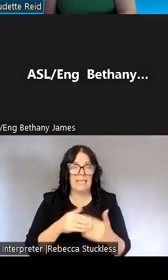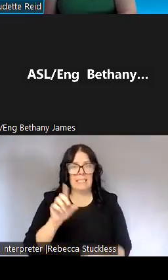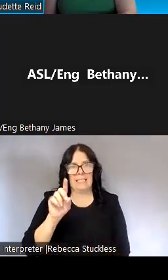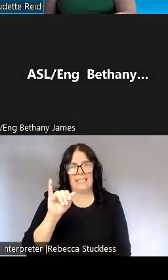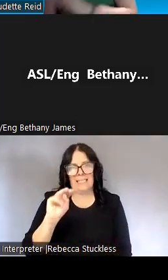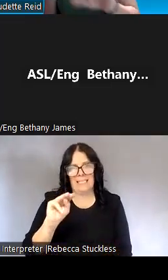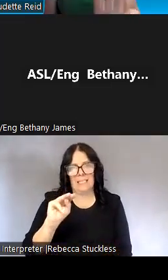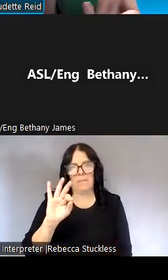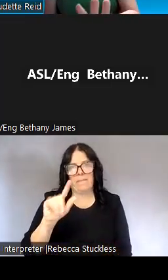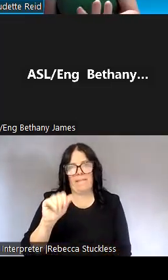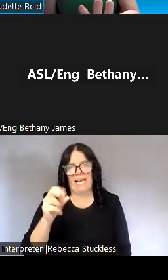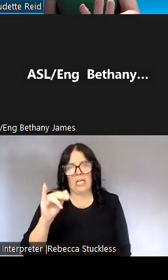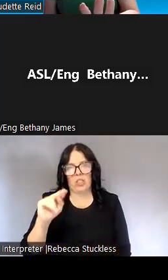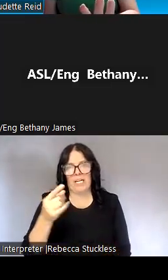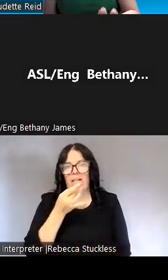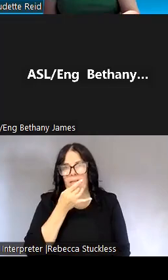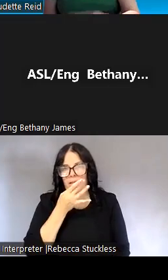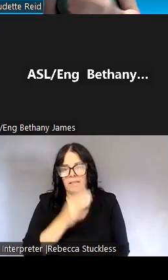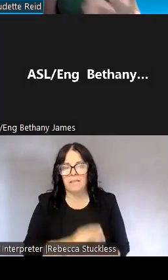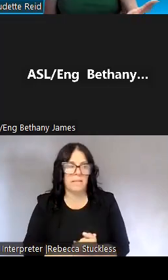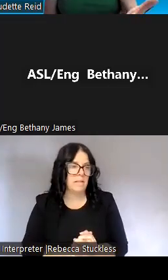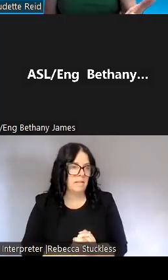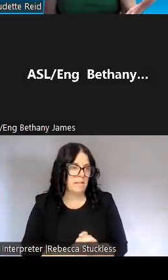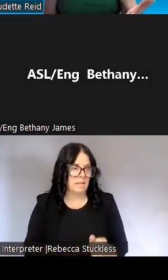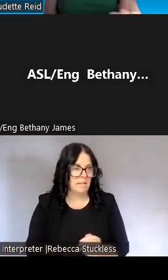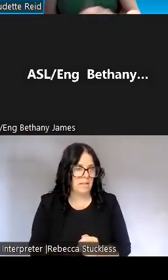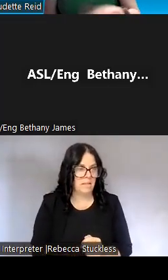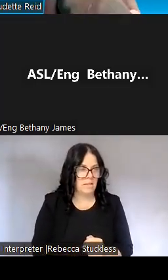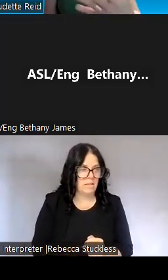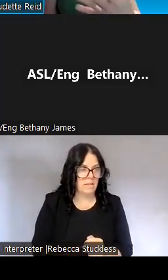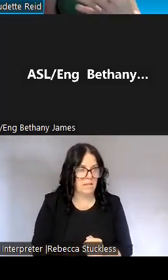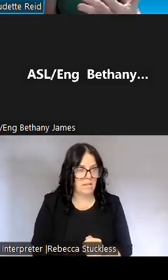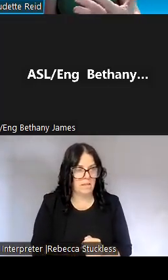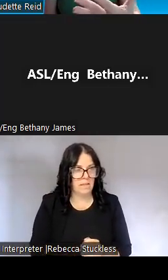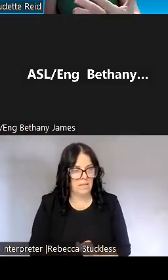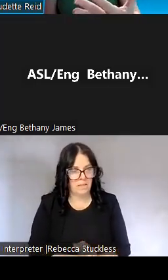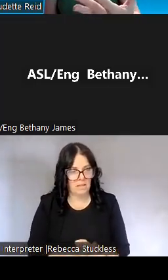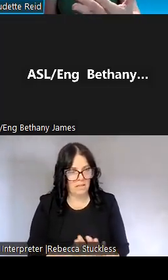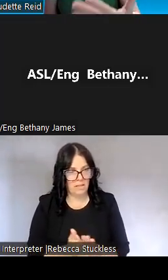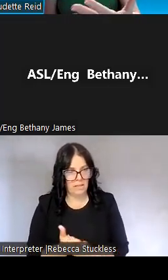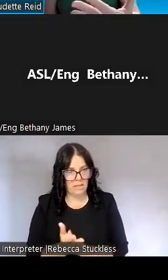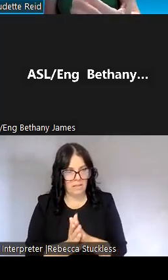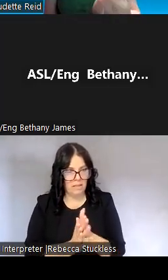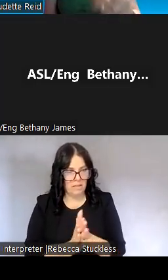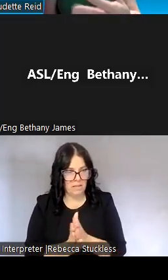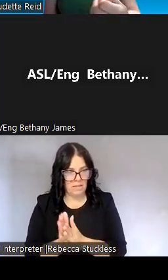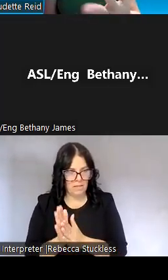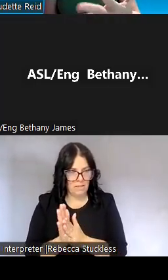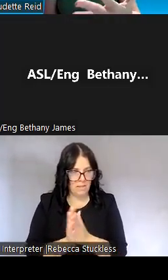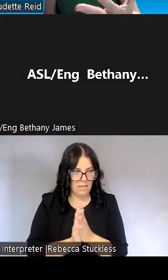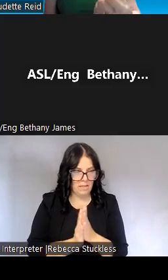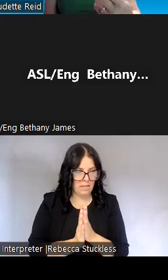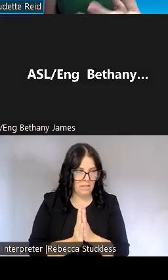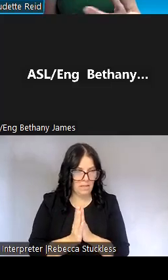lights. Sometimes when you are pulling up a video or something like that, there are